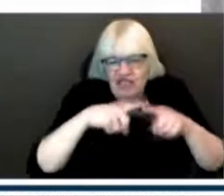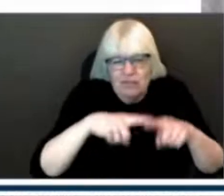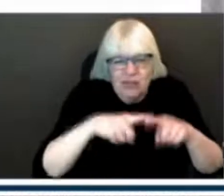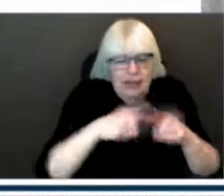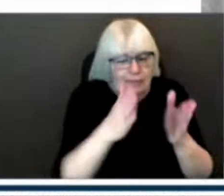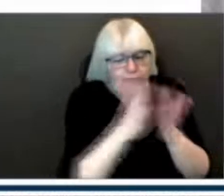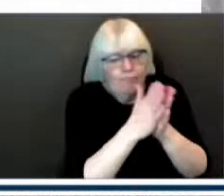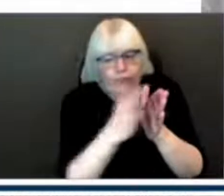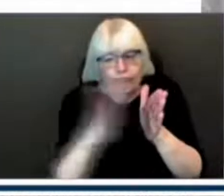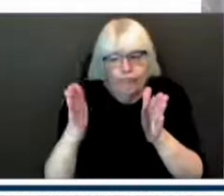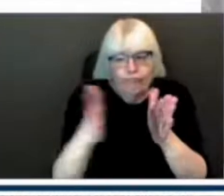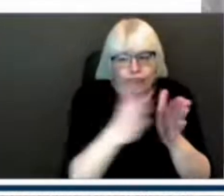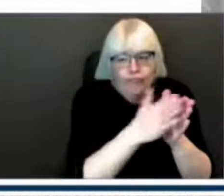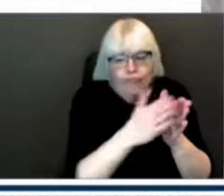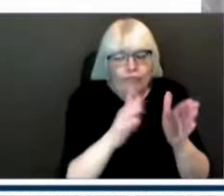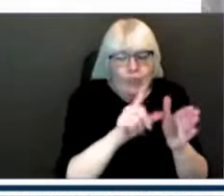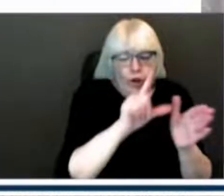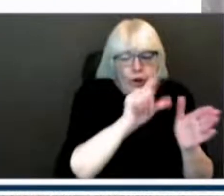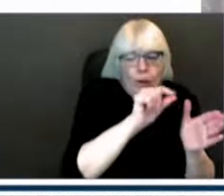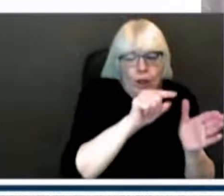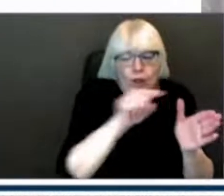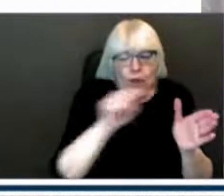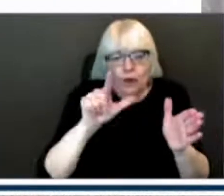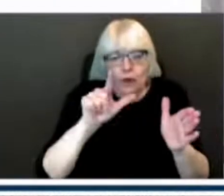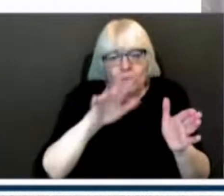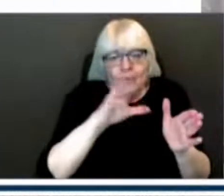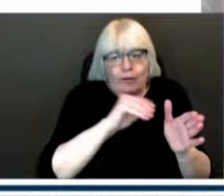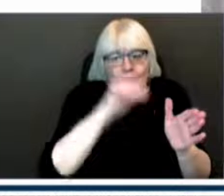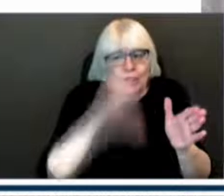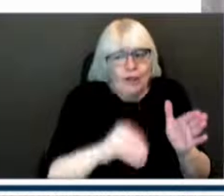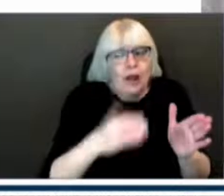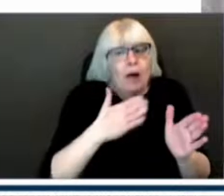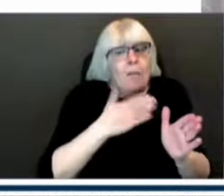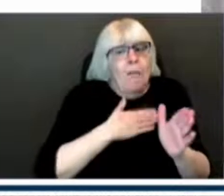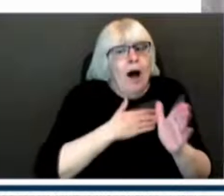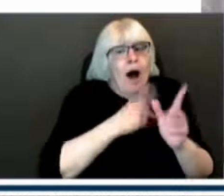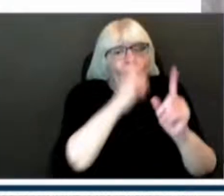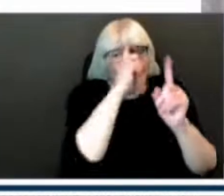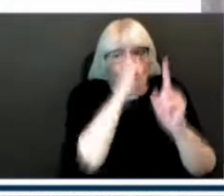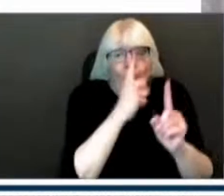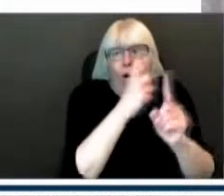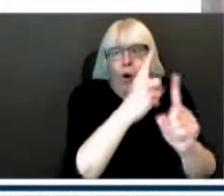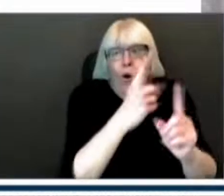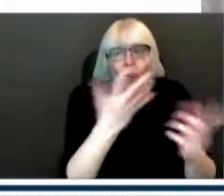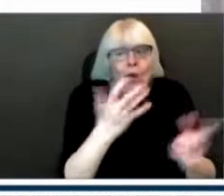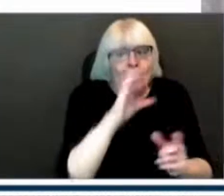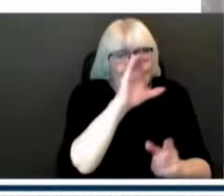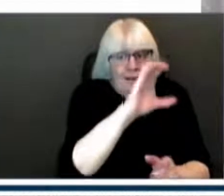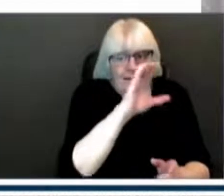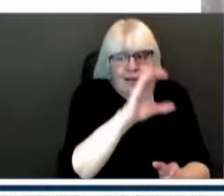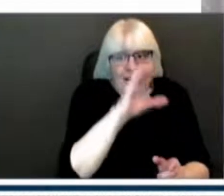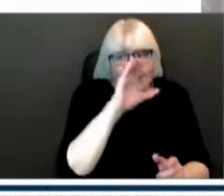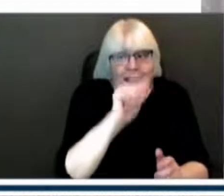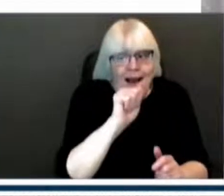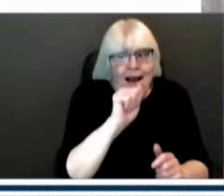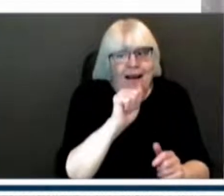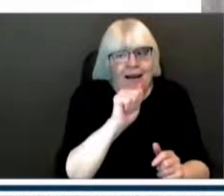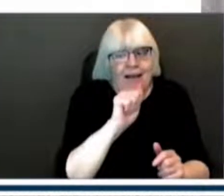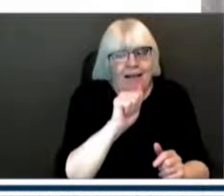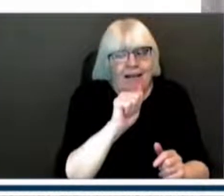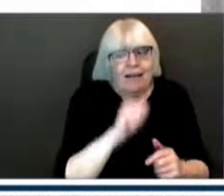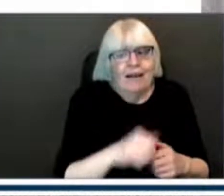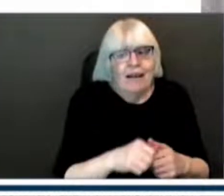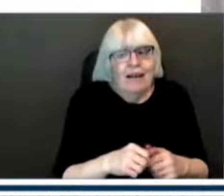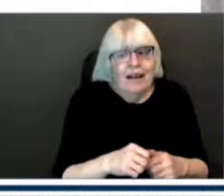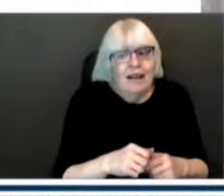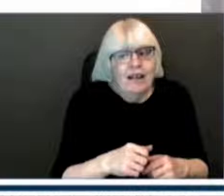message to CCAs, and certainly the message that was reiterated quite strongly last night in the call with hundreds of